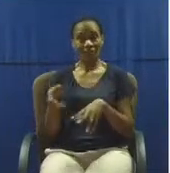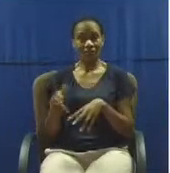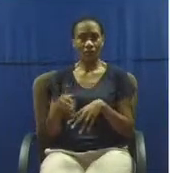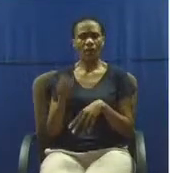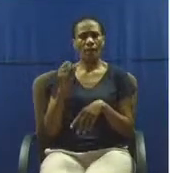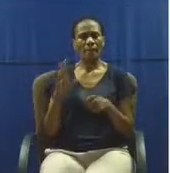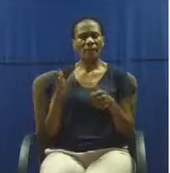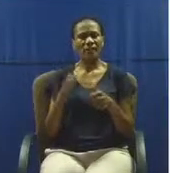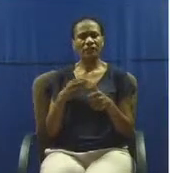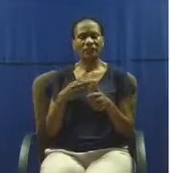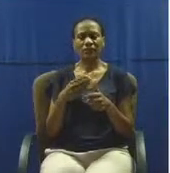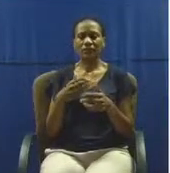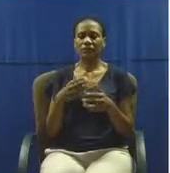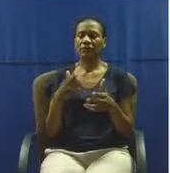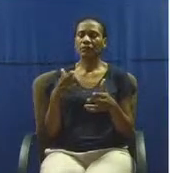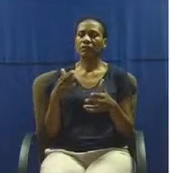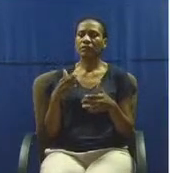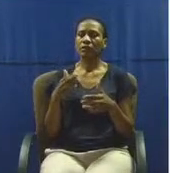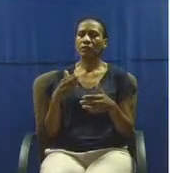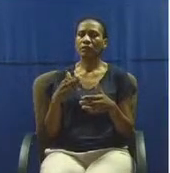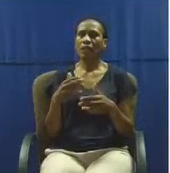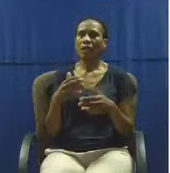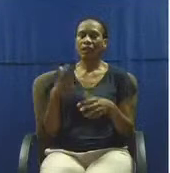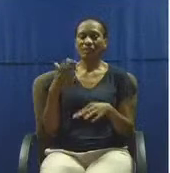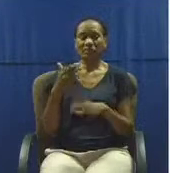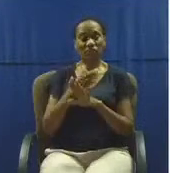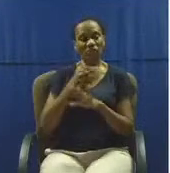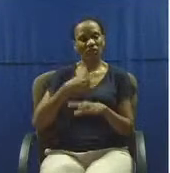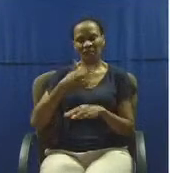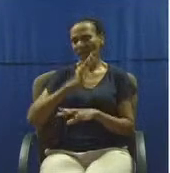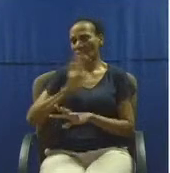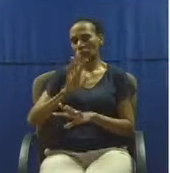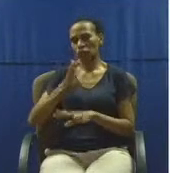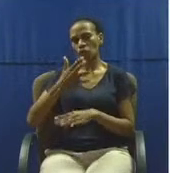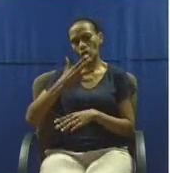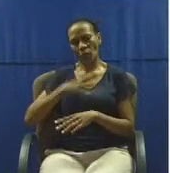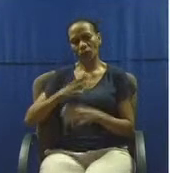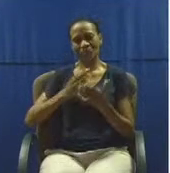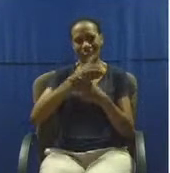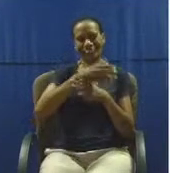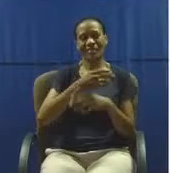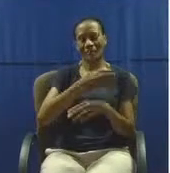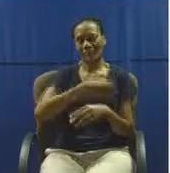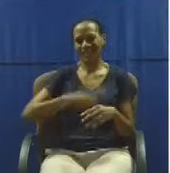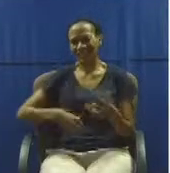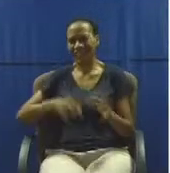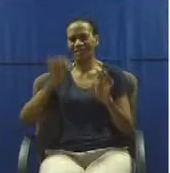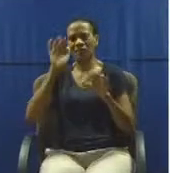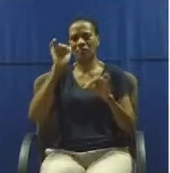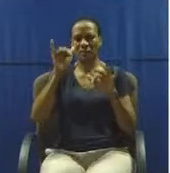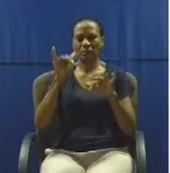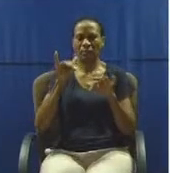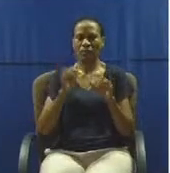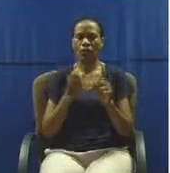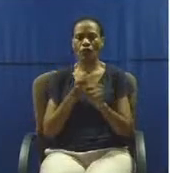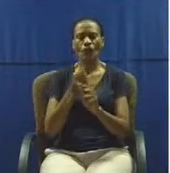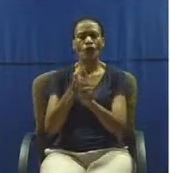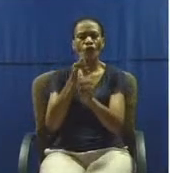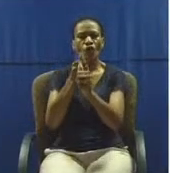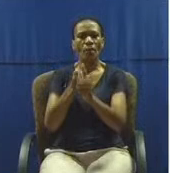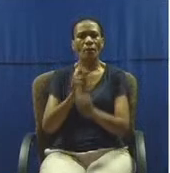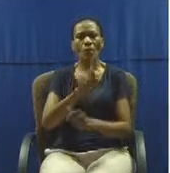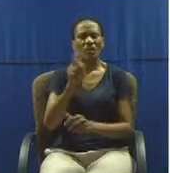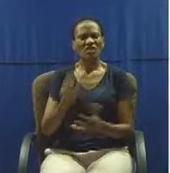But firstly, I didn't want to disturb the President and the people who were asking follow-up questions. And secondly, I had to find out from first